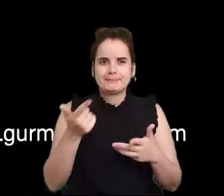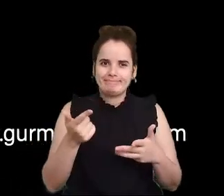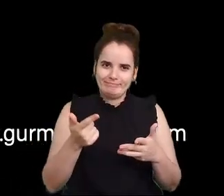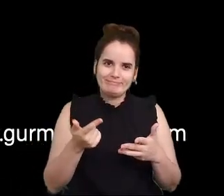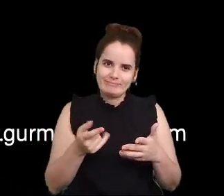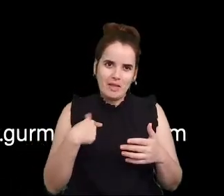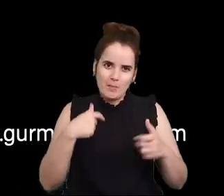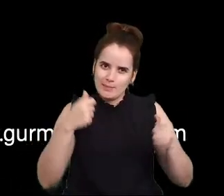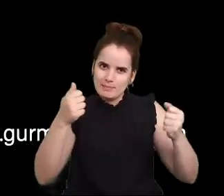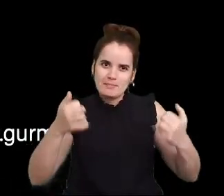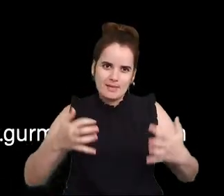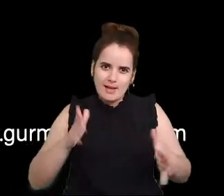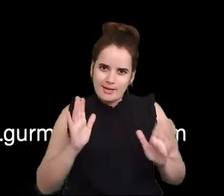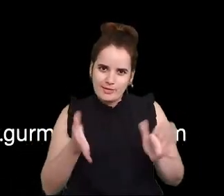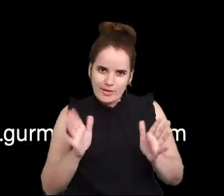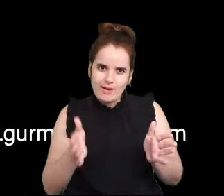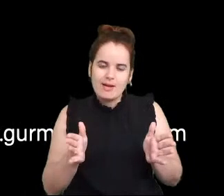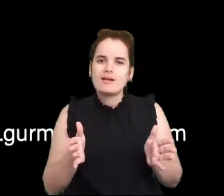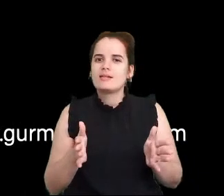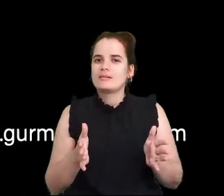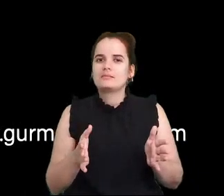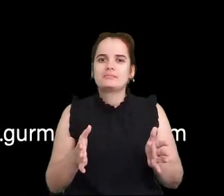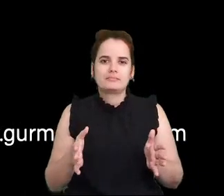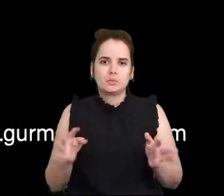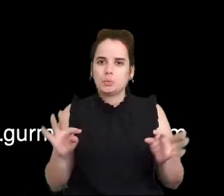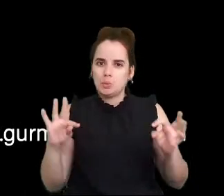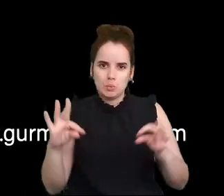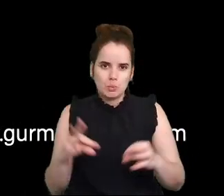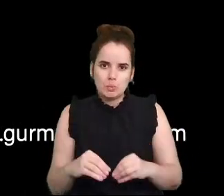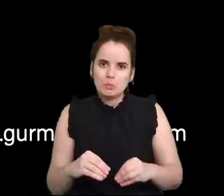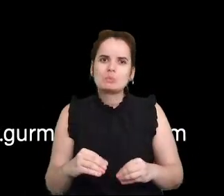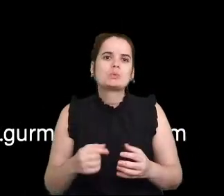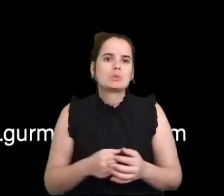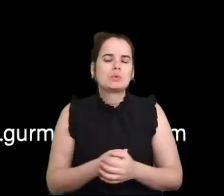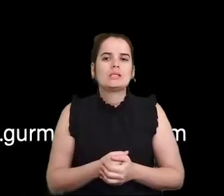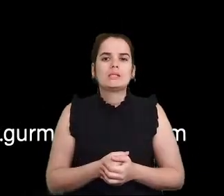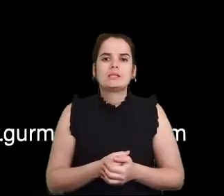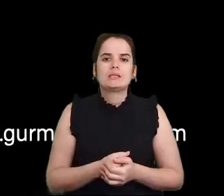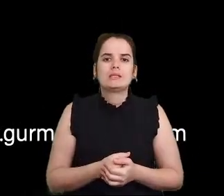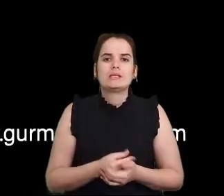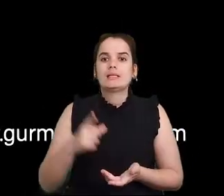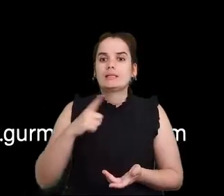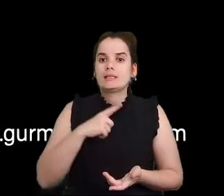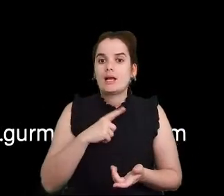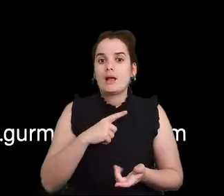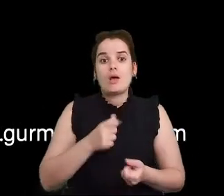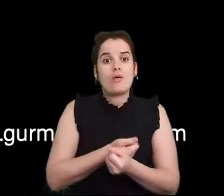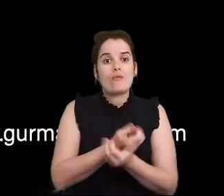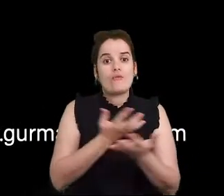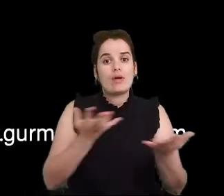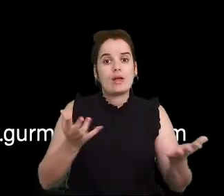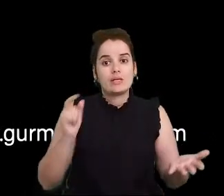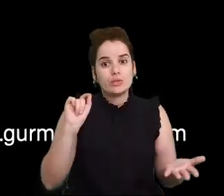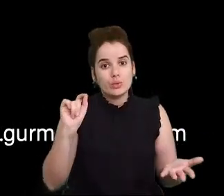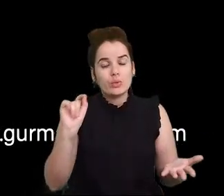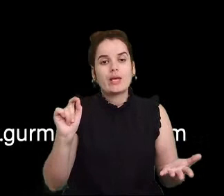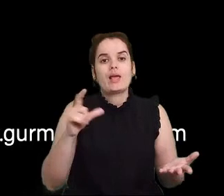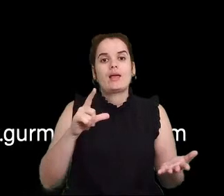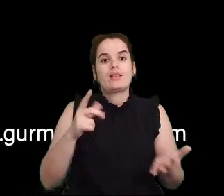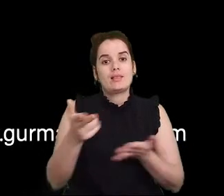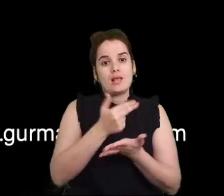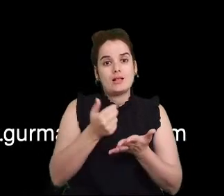say, like a lot of those offer design variation for sure. Hey, you can tweak colors. Hey, you can